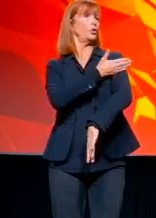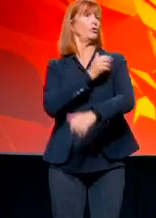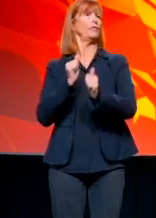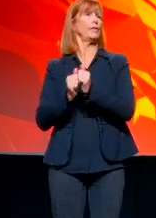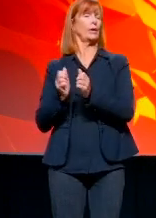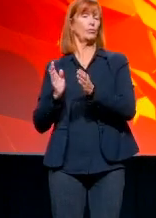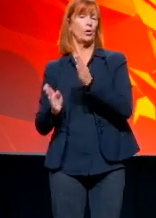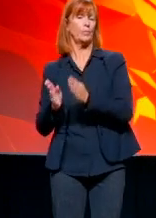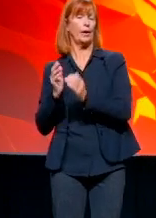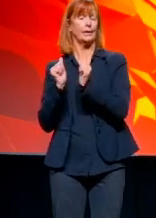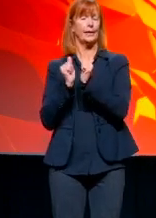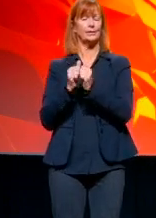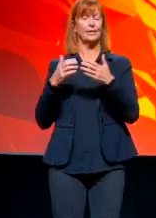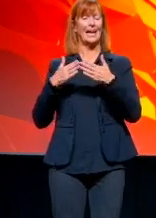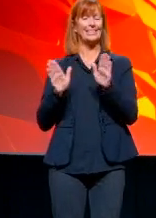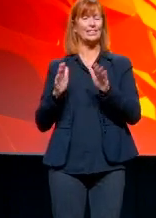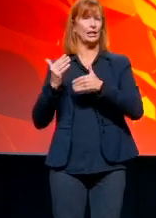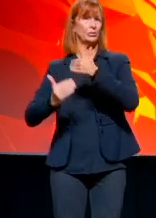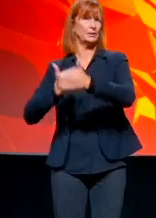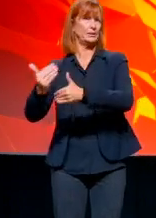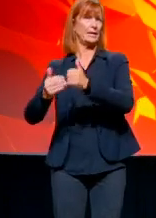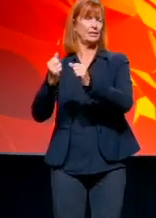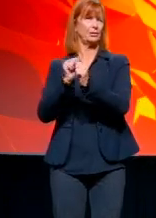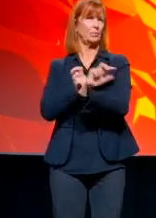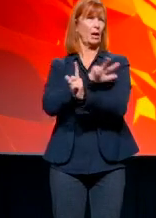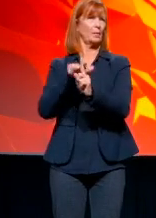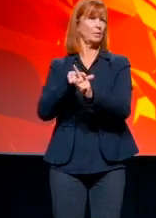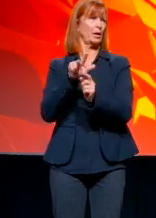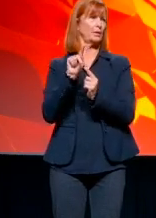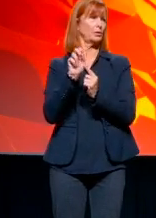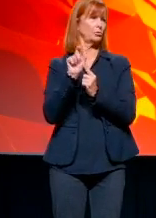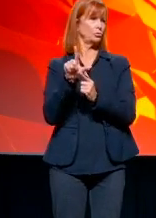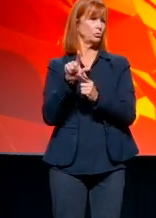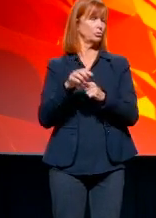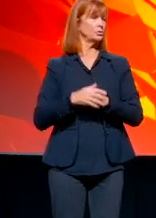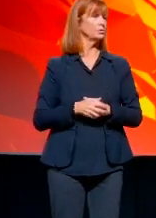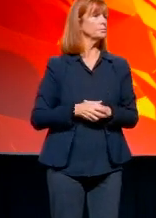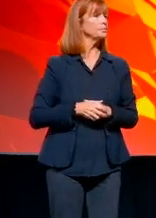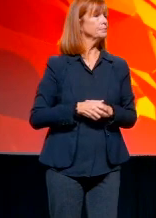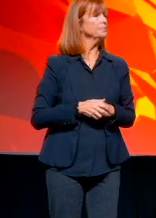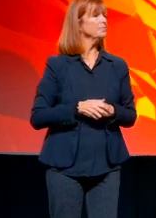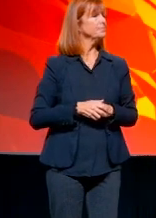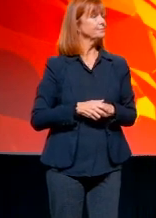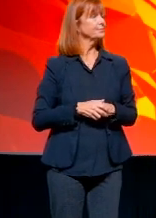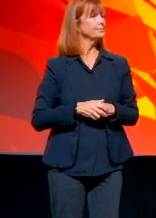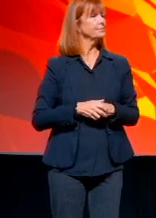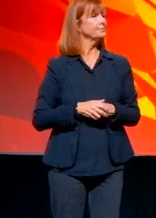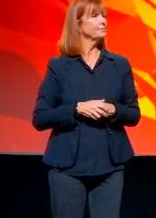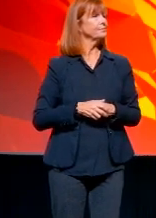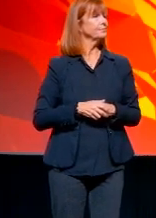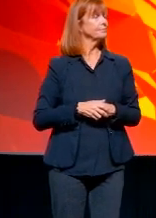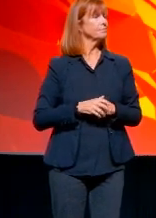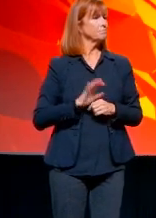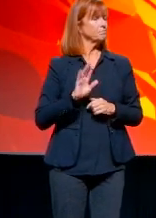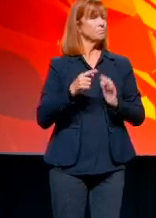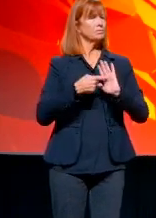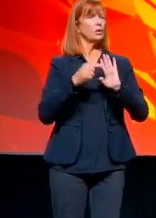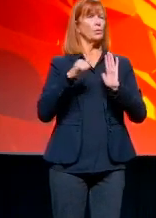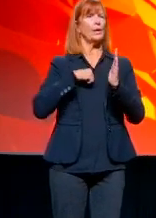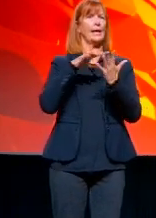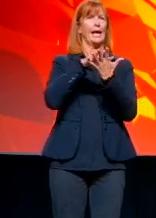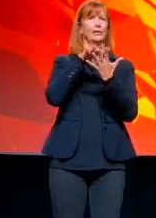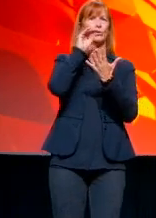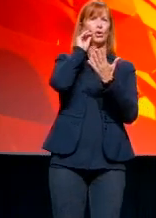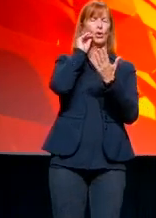of the model using computation tools. And also we show that we can actually learn across the data pyramid, right? So